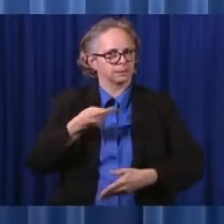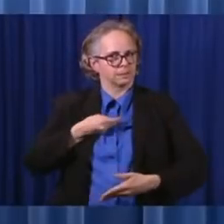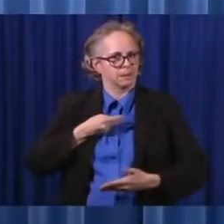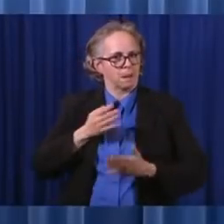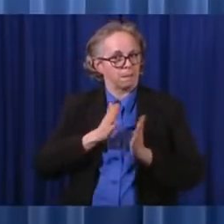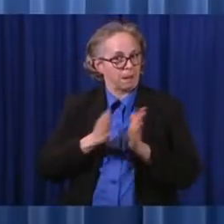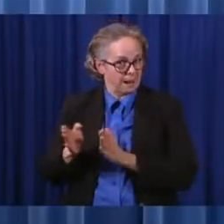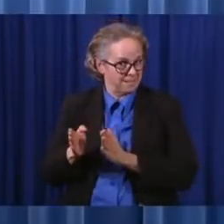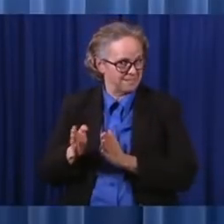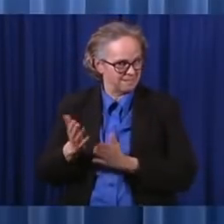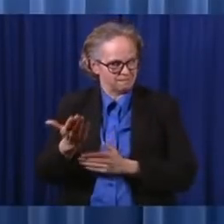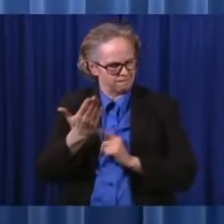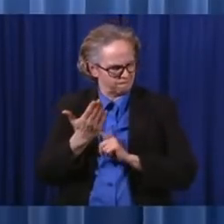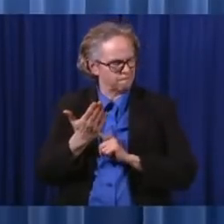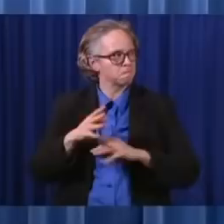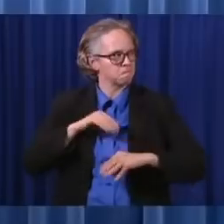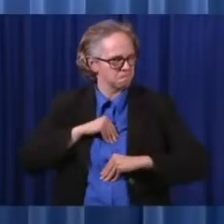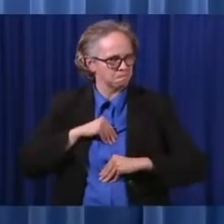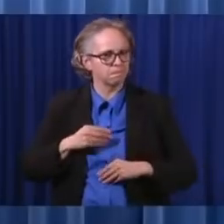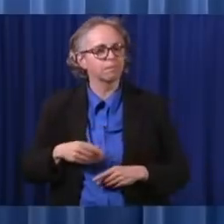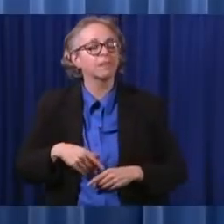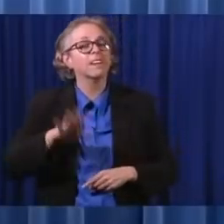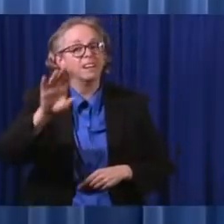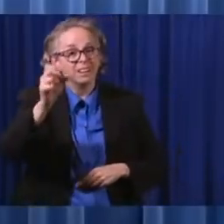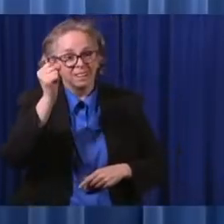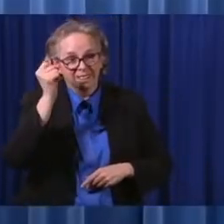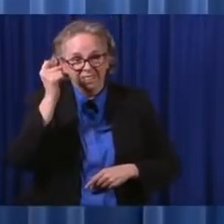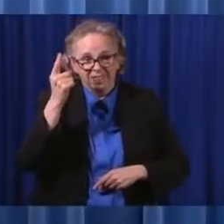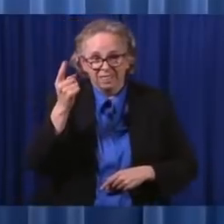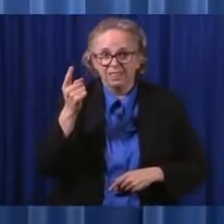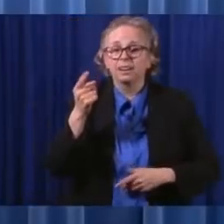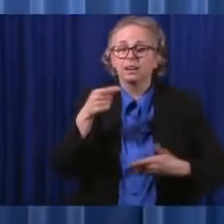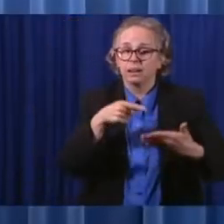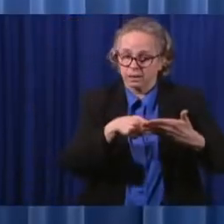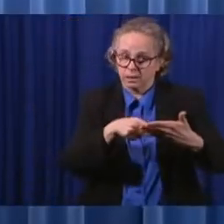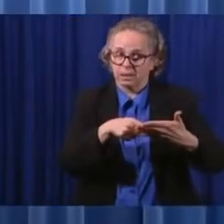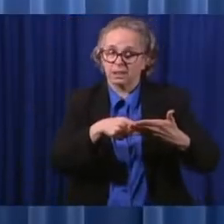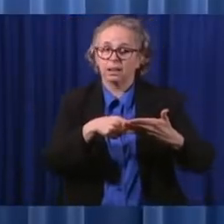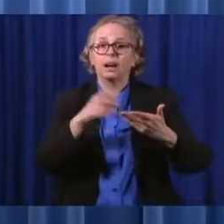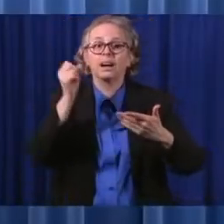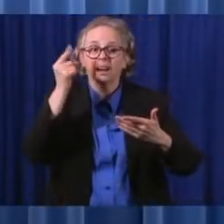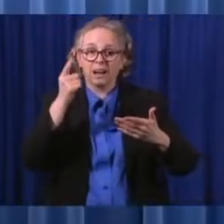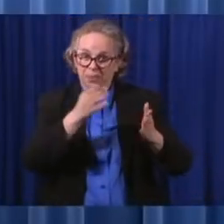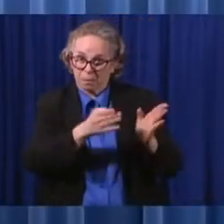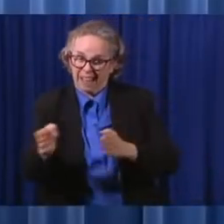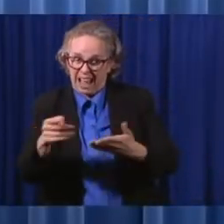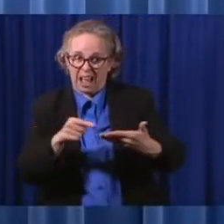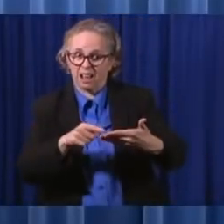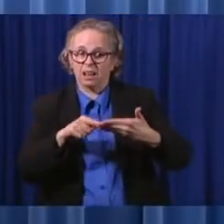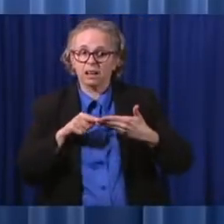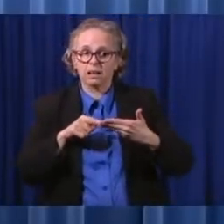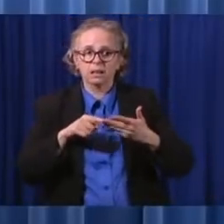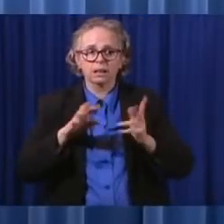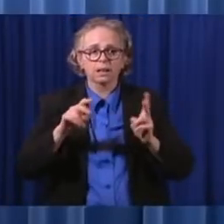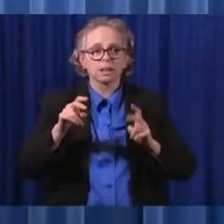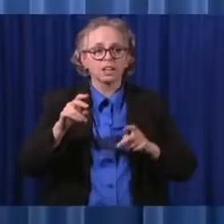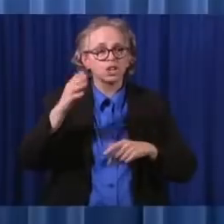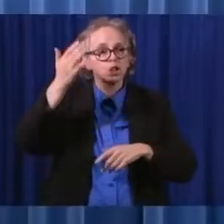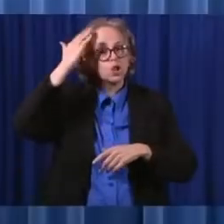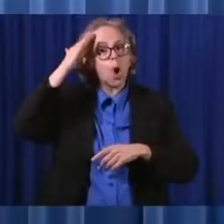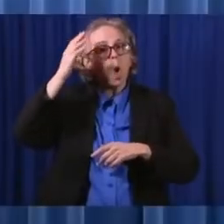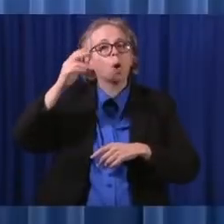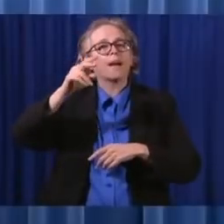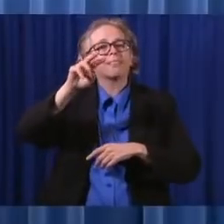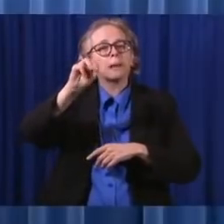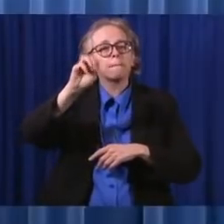have received plans and conversations in regard to the Memorial Tournament, and we received a document called